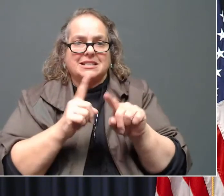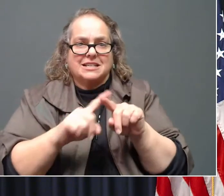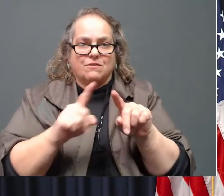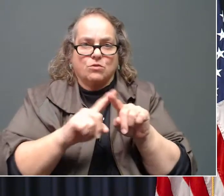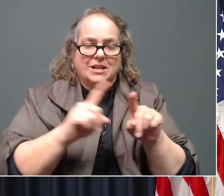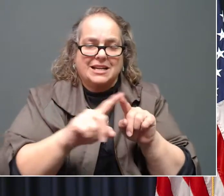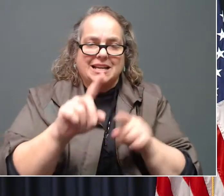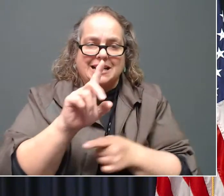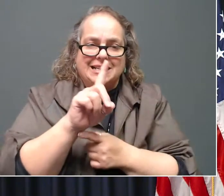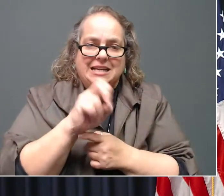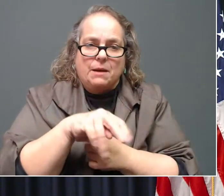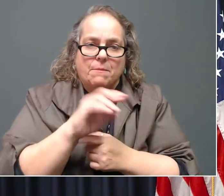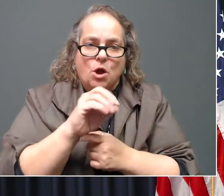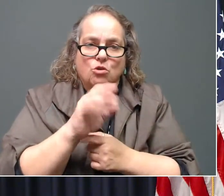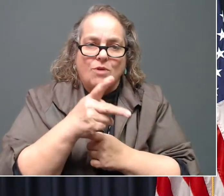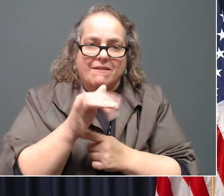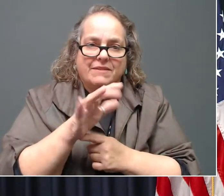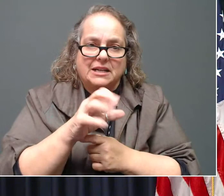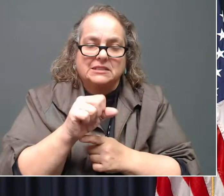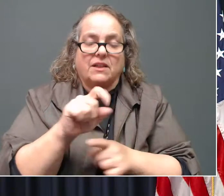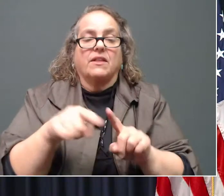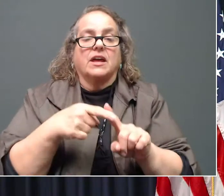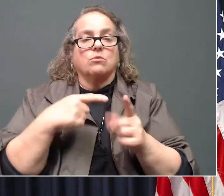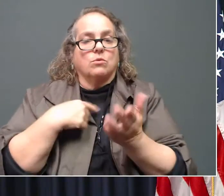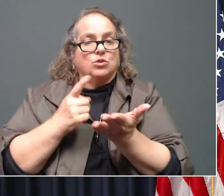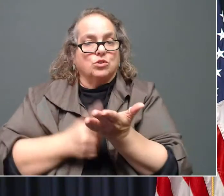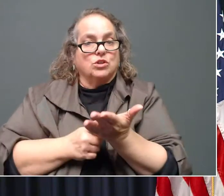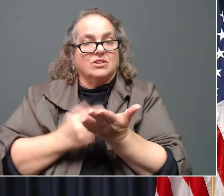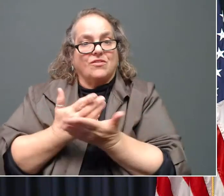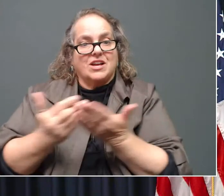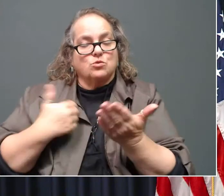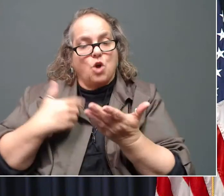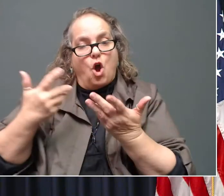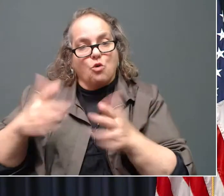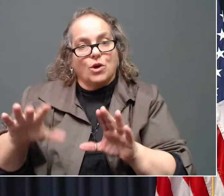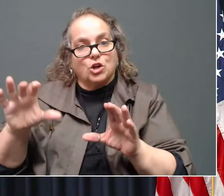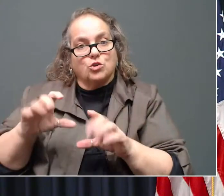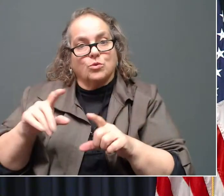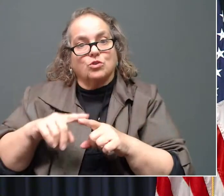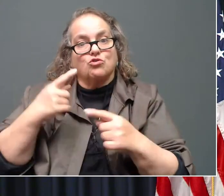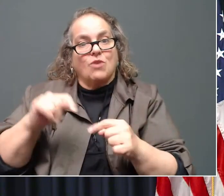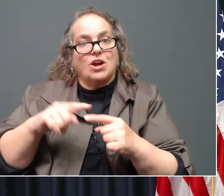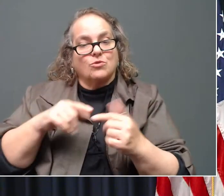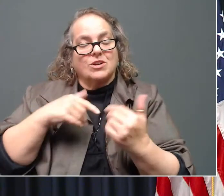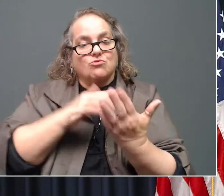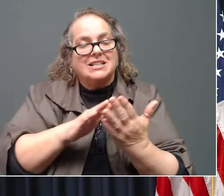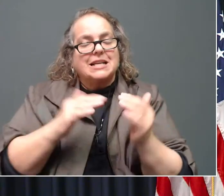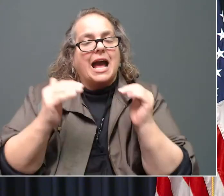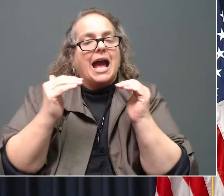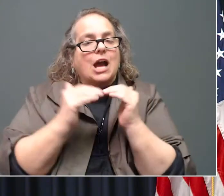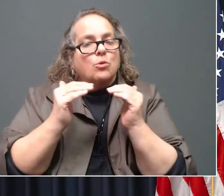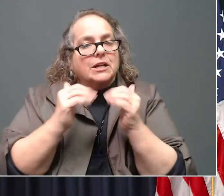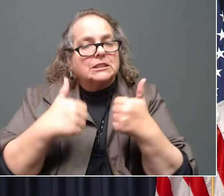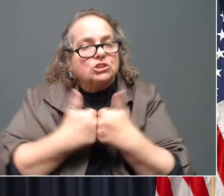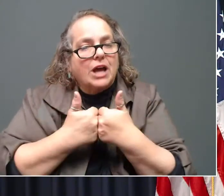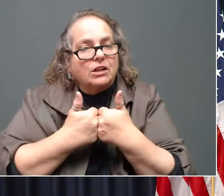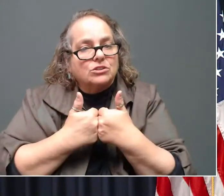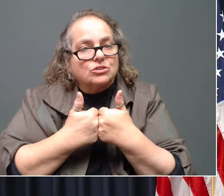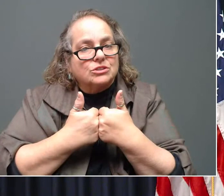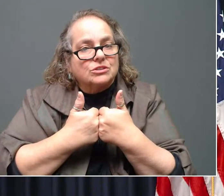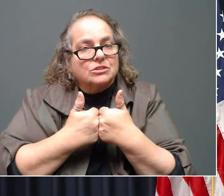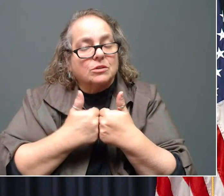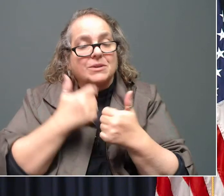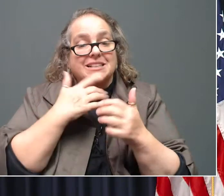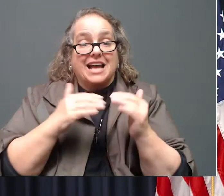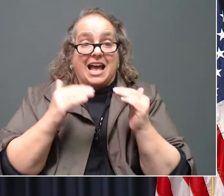we'll also talk about things we're already doing to address equity challenges, because that is a commitment, and